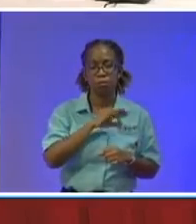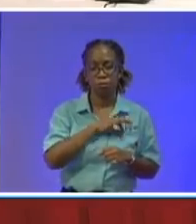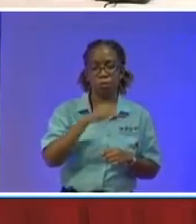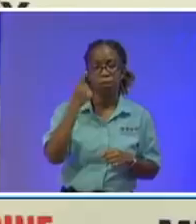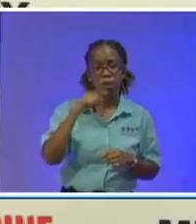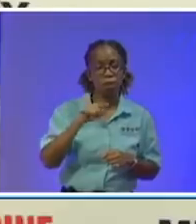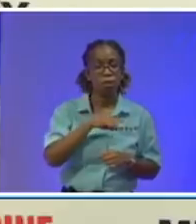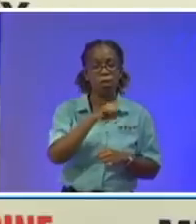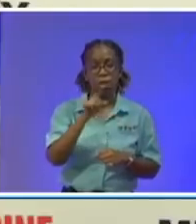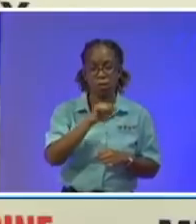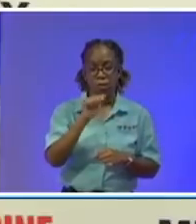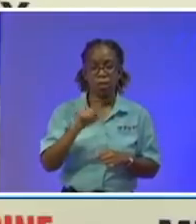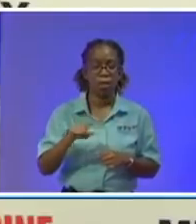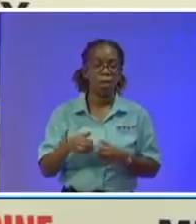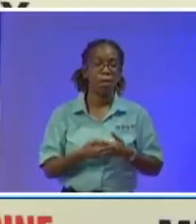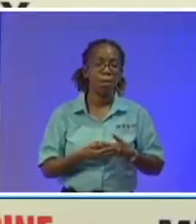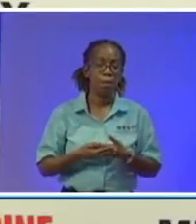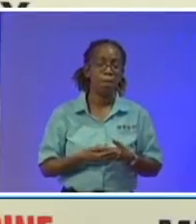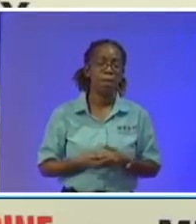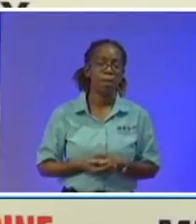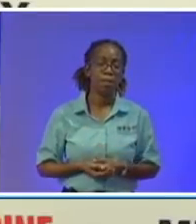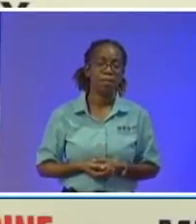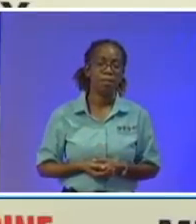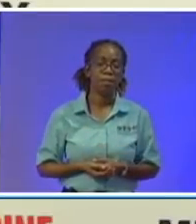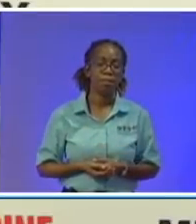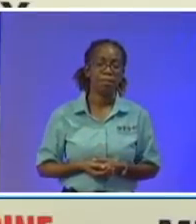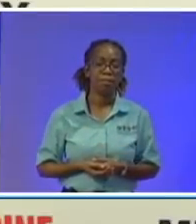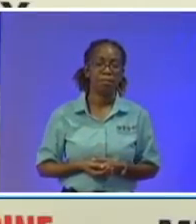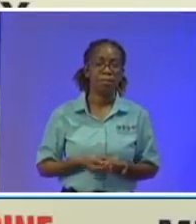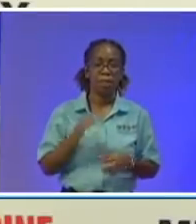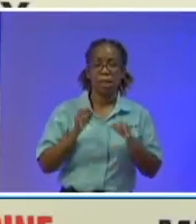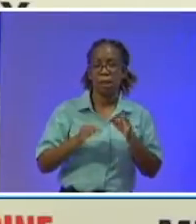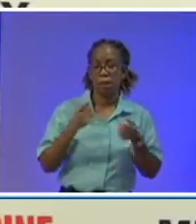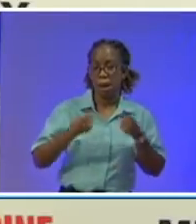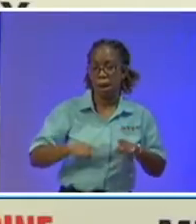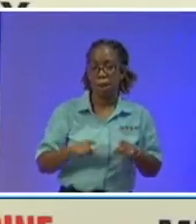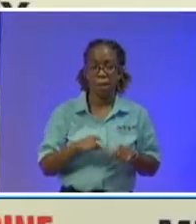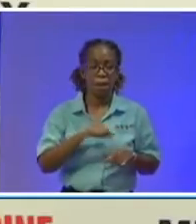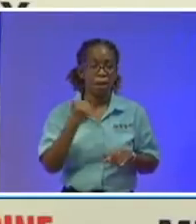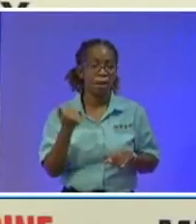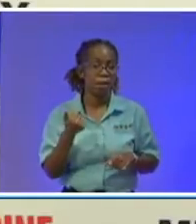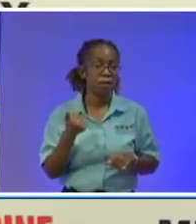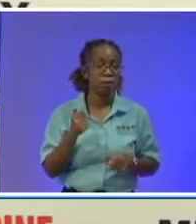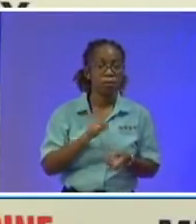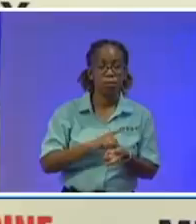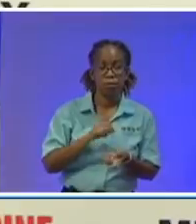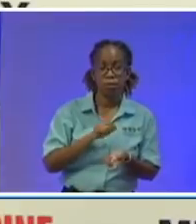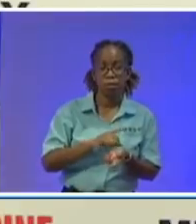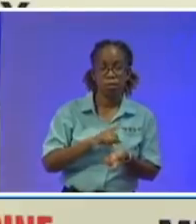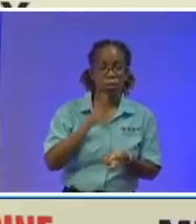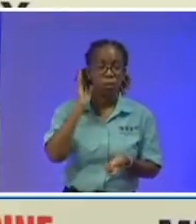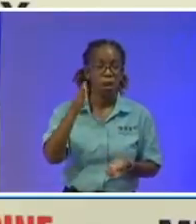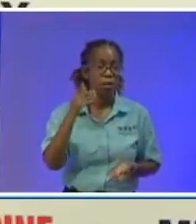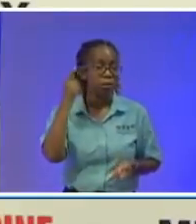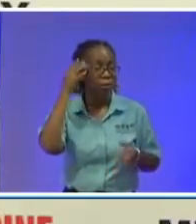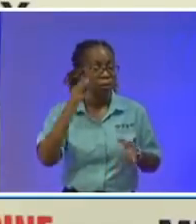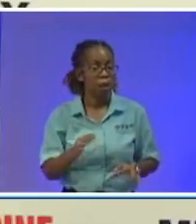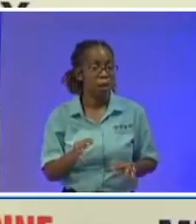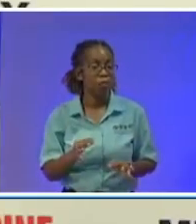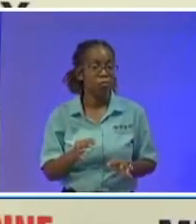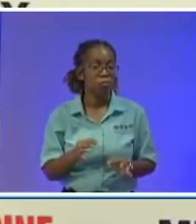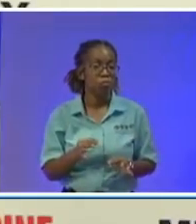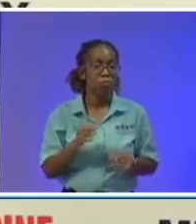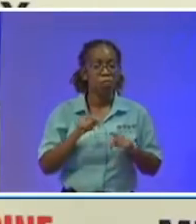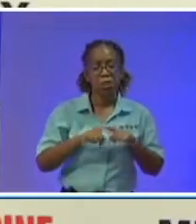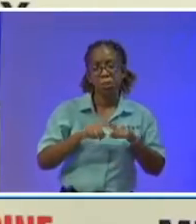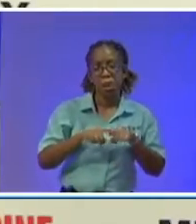and it was an exceptional circumstance. And if we have other cases like that, the clinicians will make the decision based on the circumstance. Thank you for